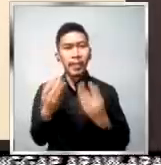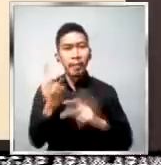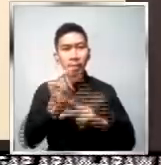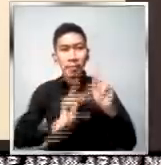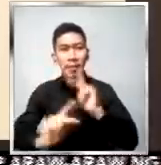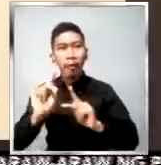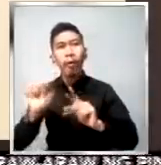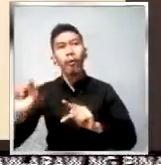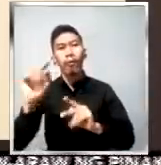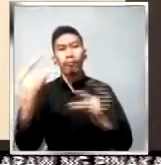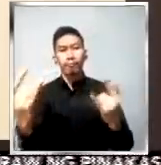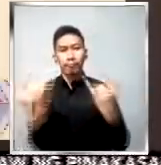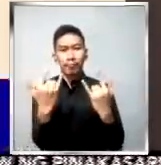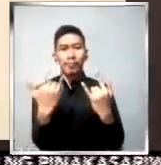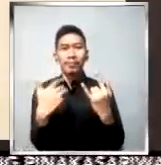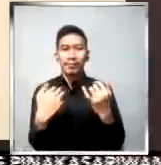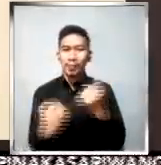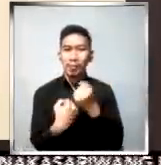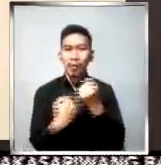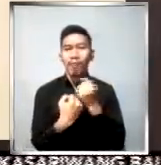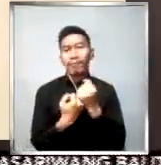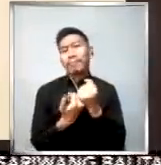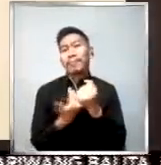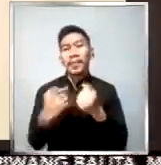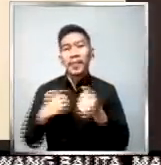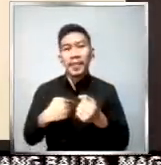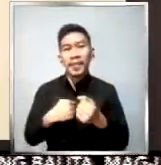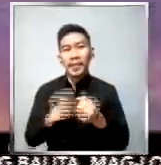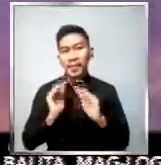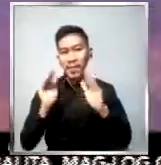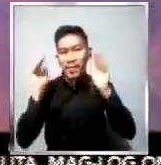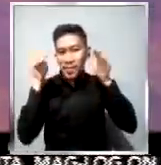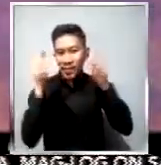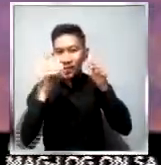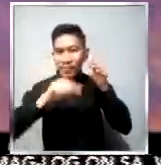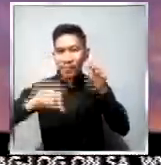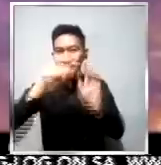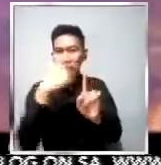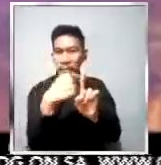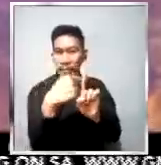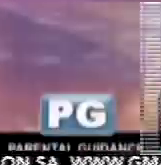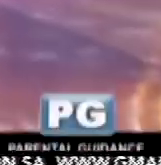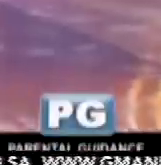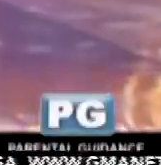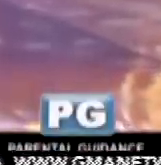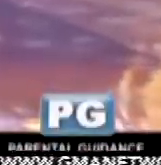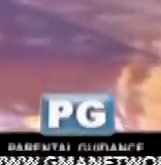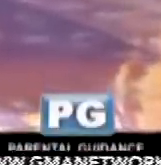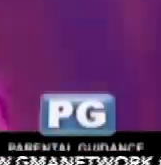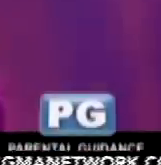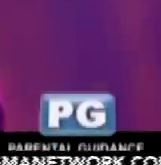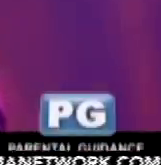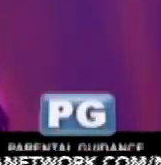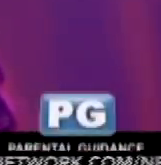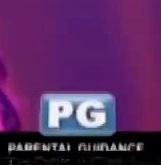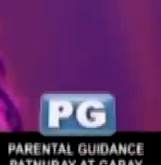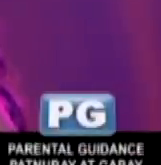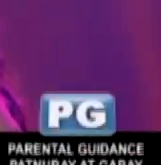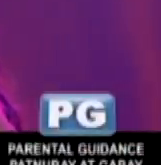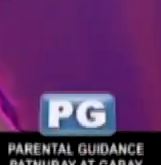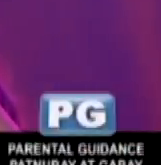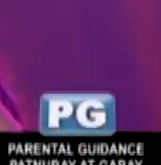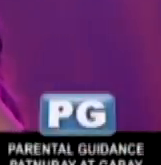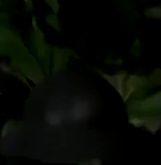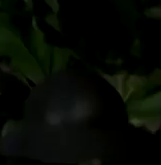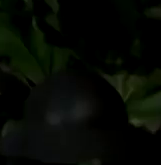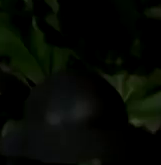me with this training. So I'm just gonna focus myself on the positive things. Lars Santiago, updated sa showbiz